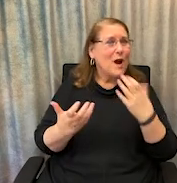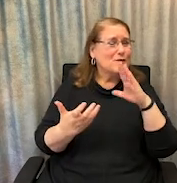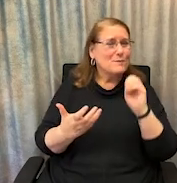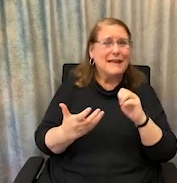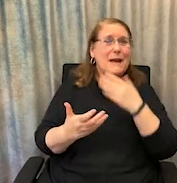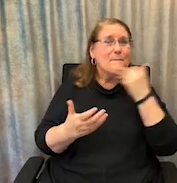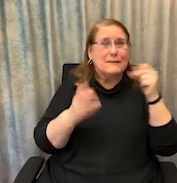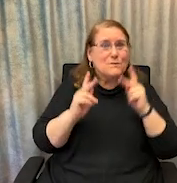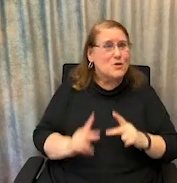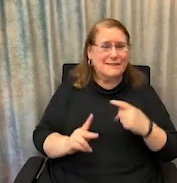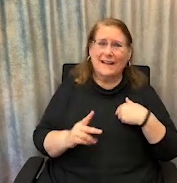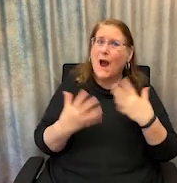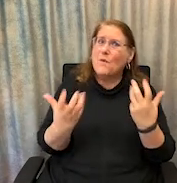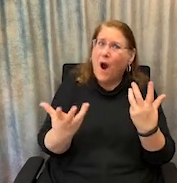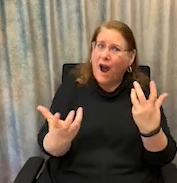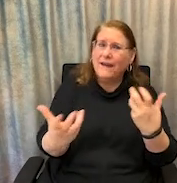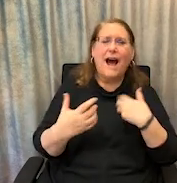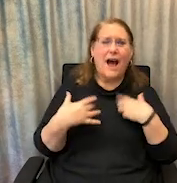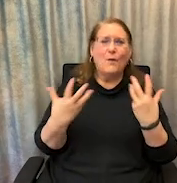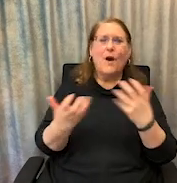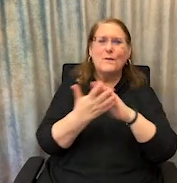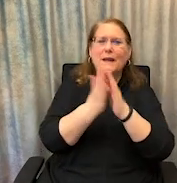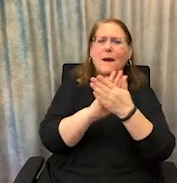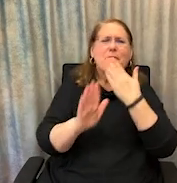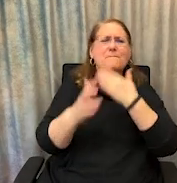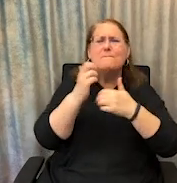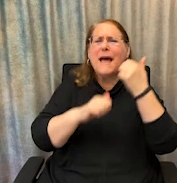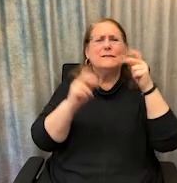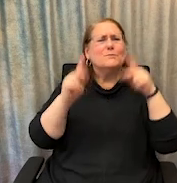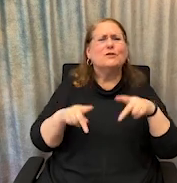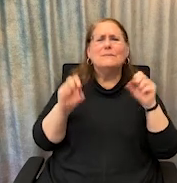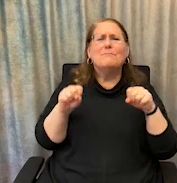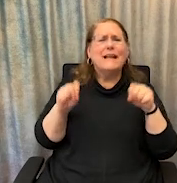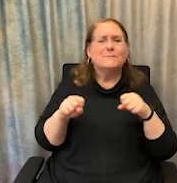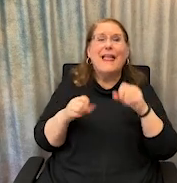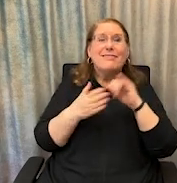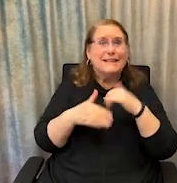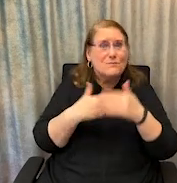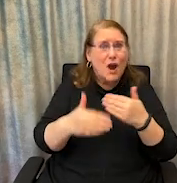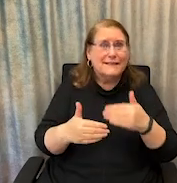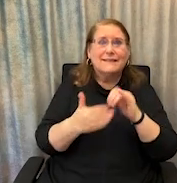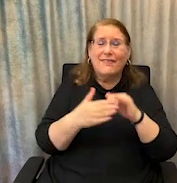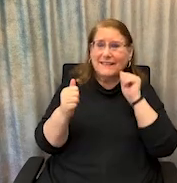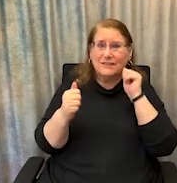become the best version of myself every single day. But that's a process, and I think we all should do.